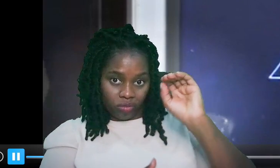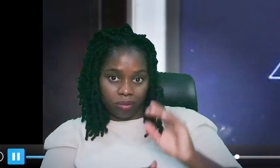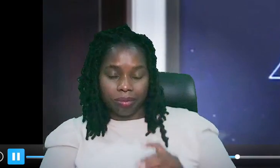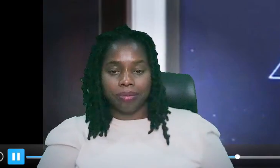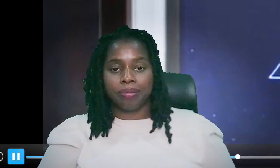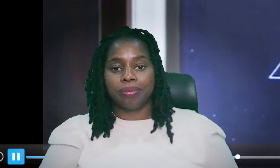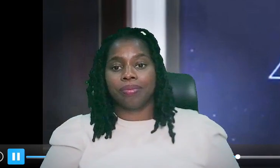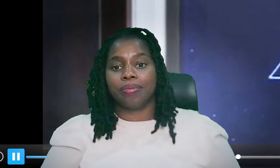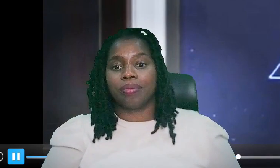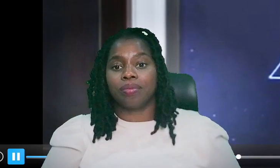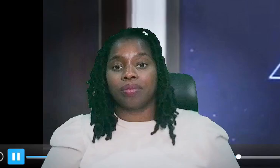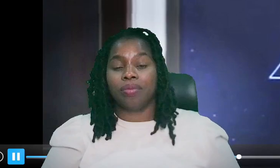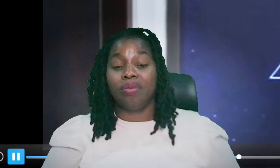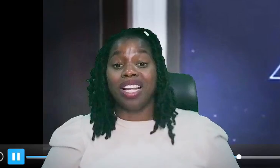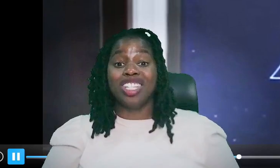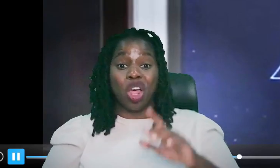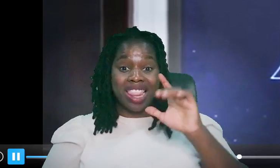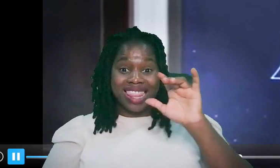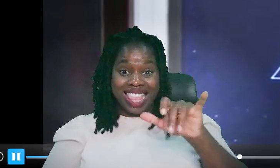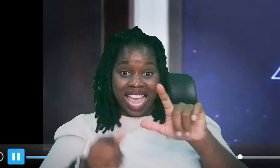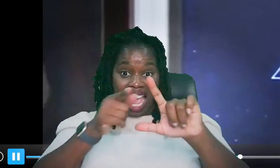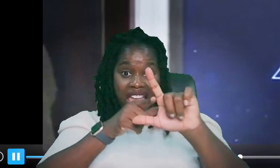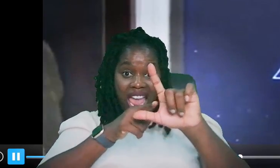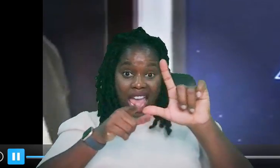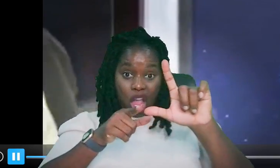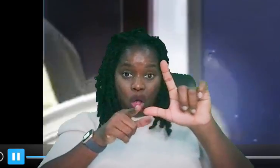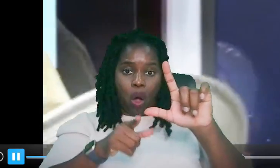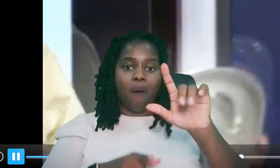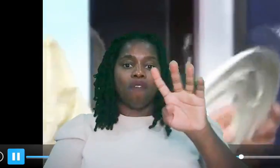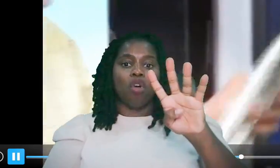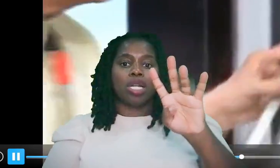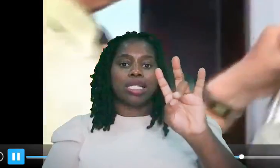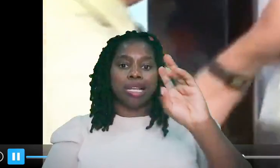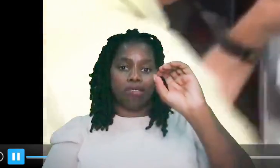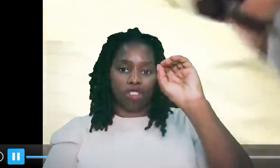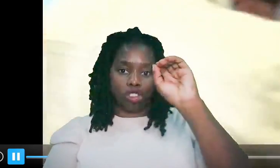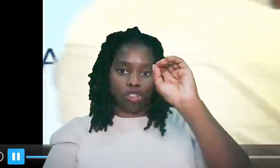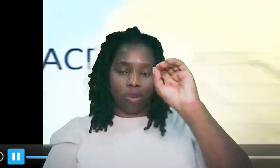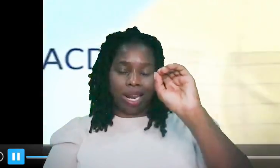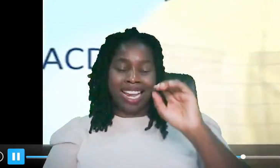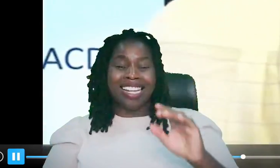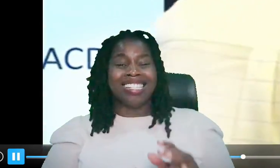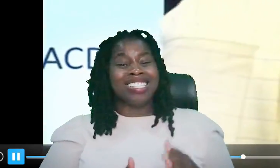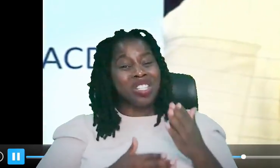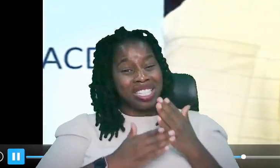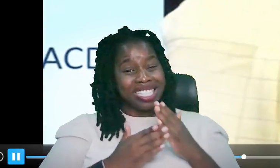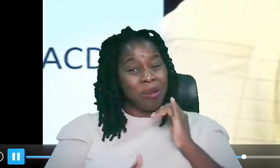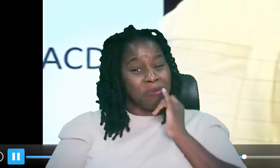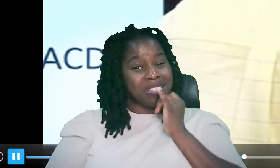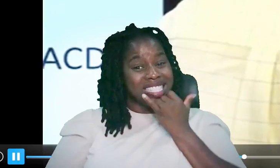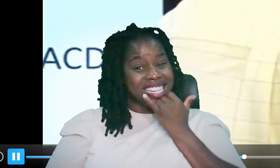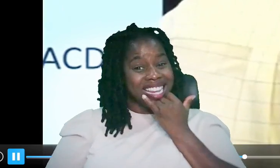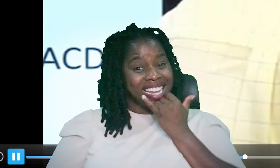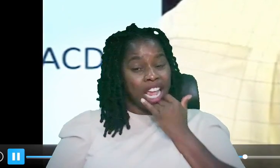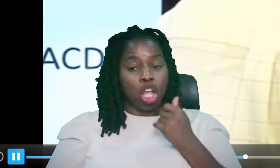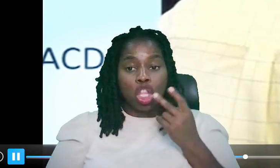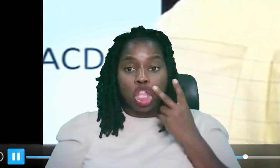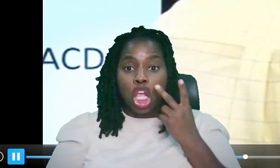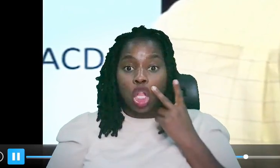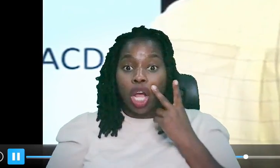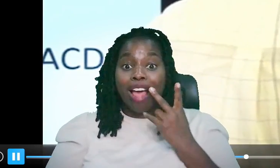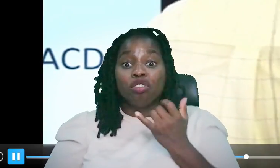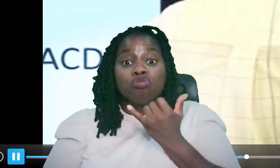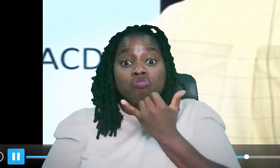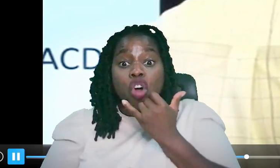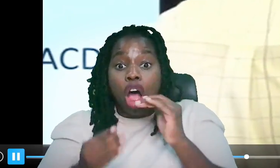degrees. So this angle is a 47-degree angle. Now the most common mistake that people make is they look at the wrong set